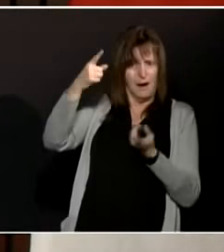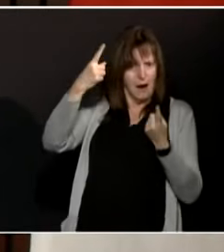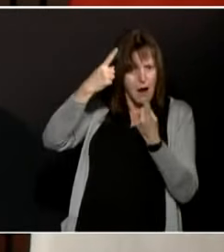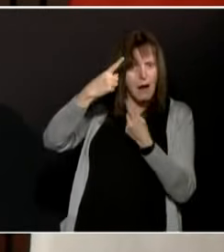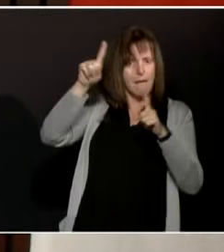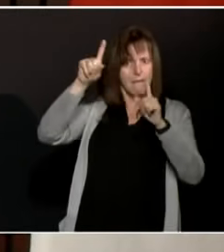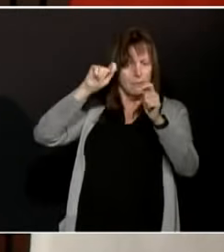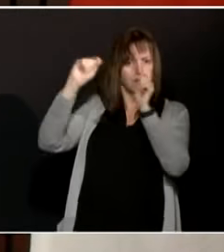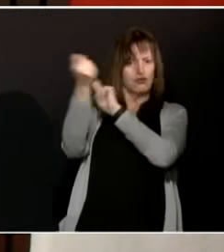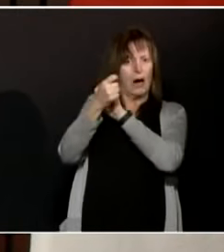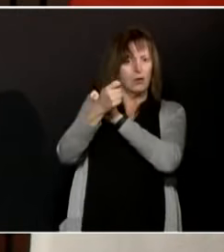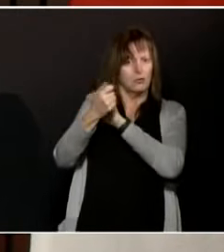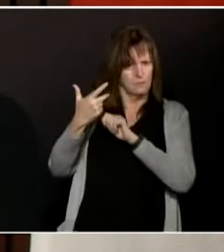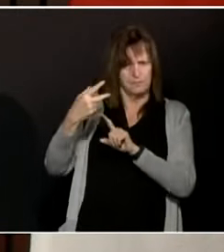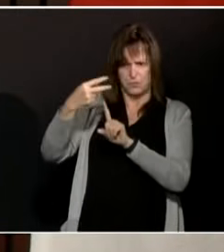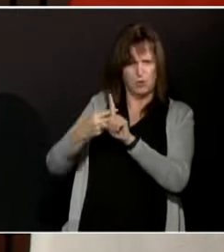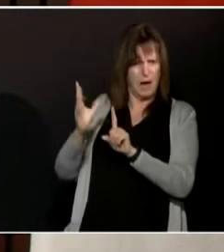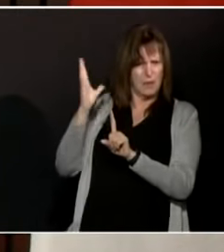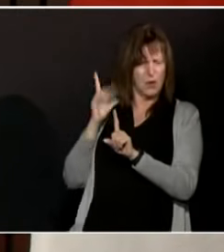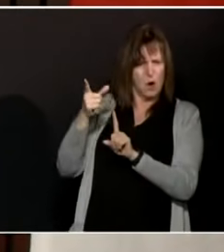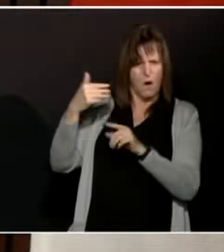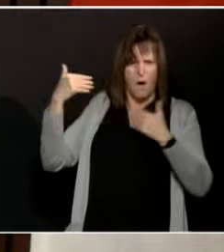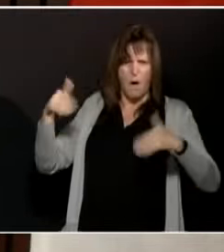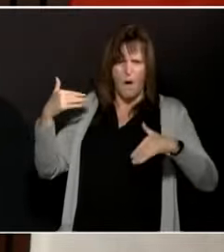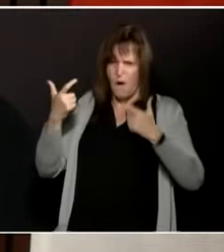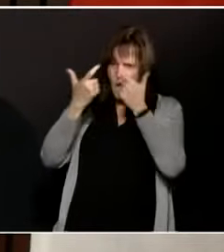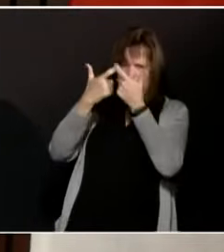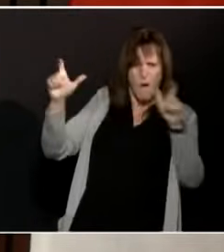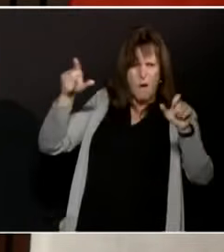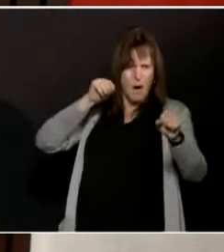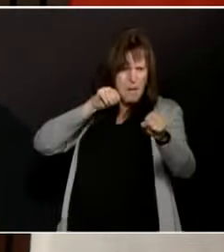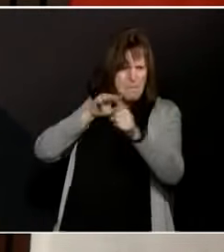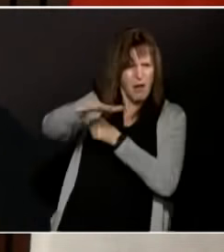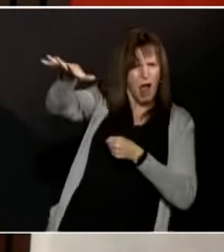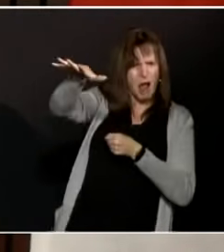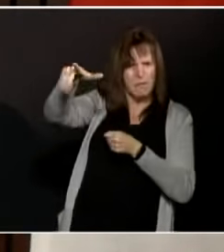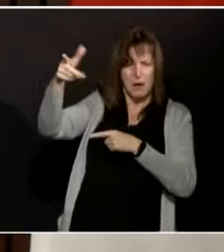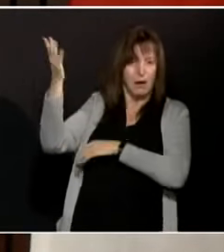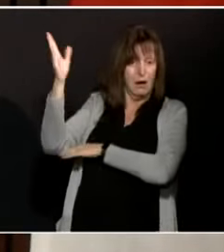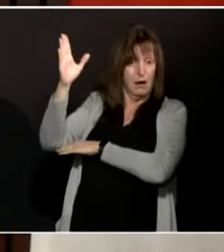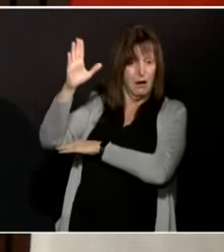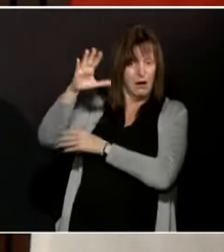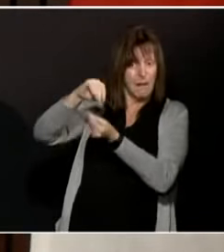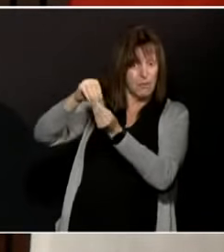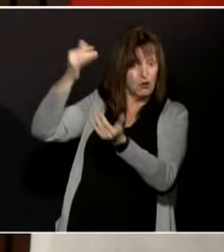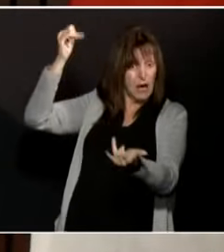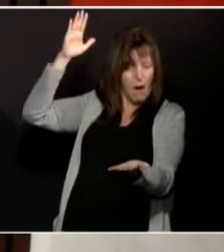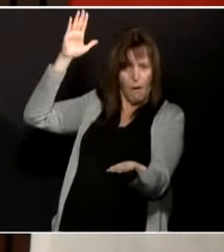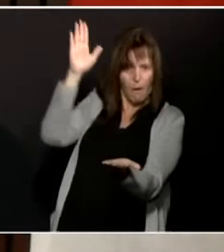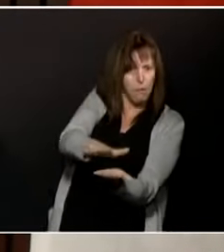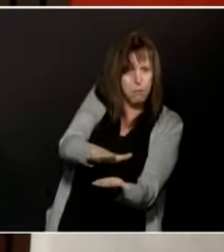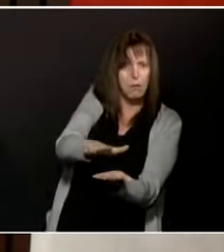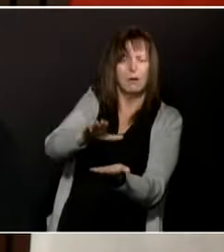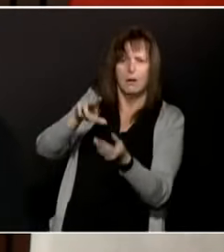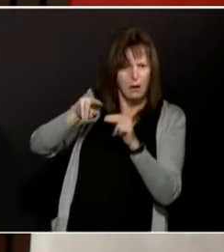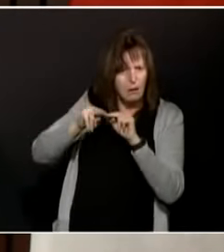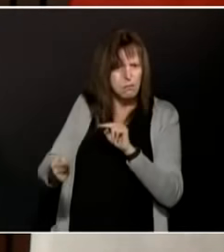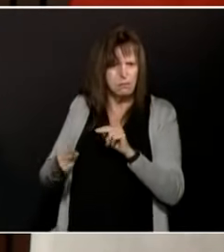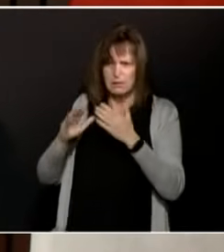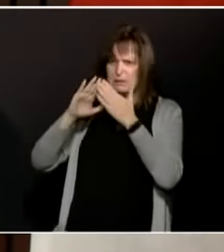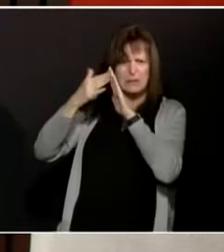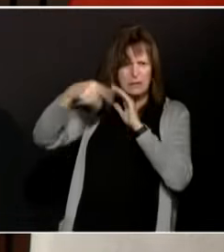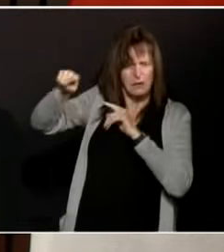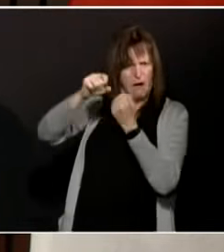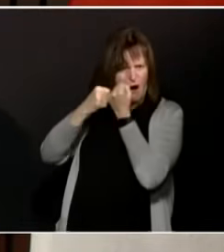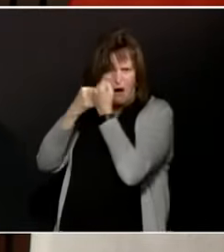months ago, but it's flattened its curve in an impressive way. The whole city came together, shut itself down, focused on the